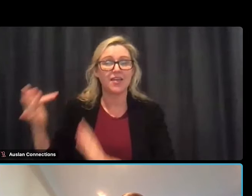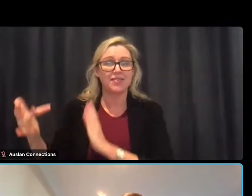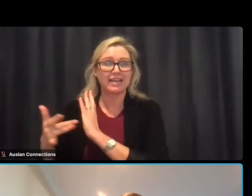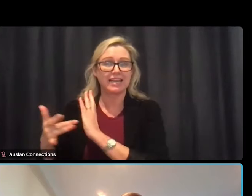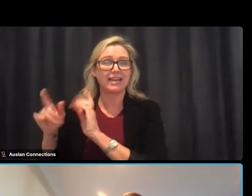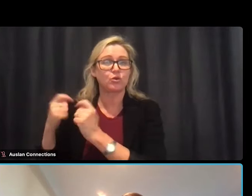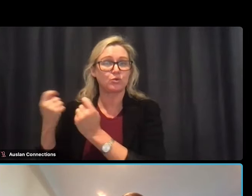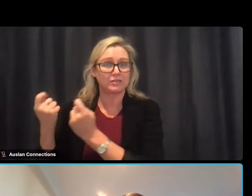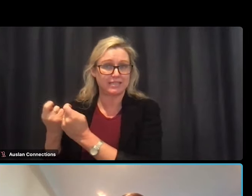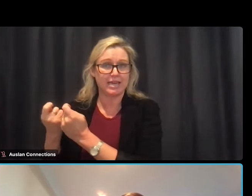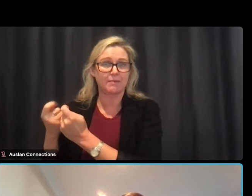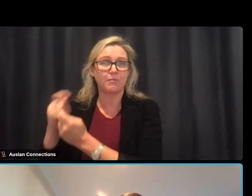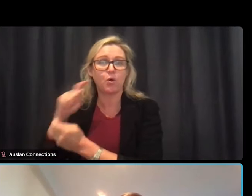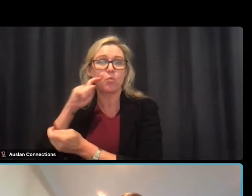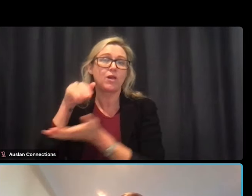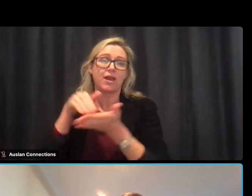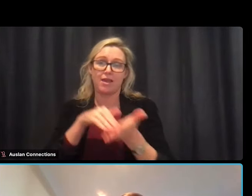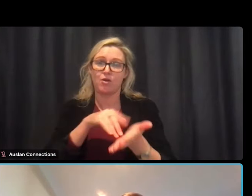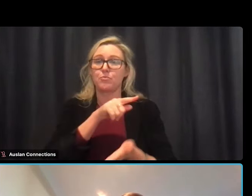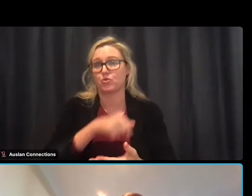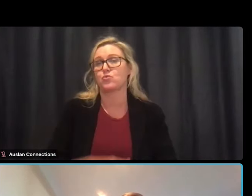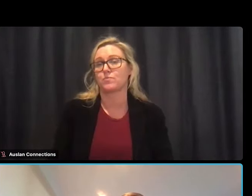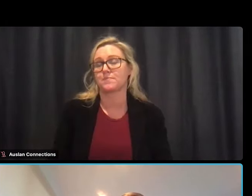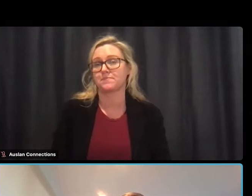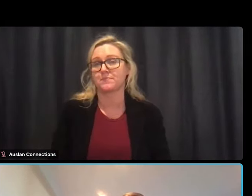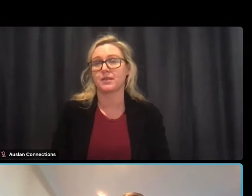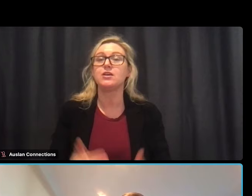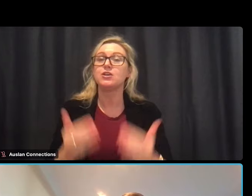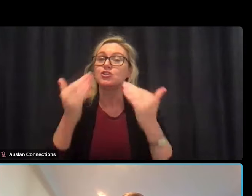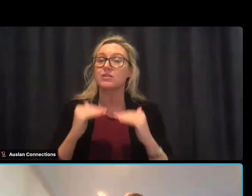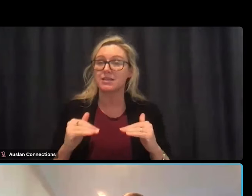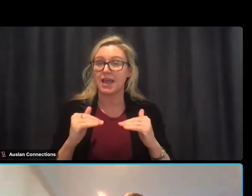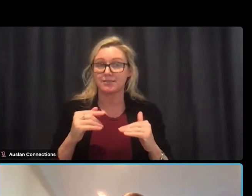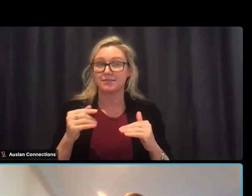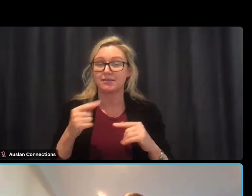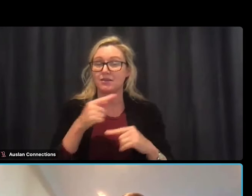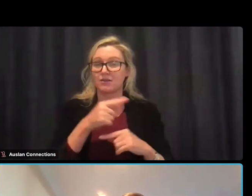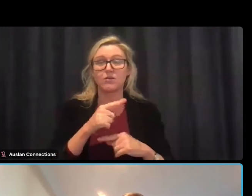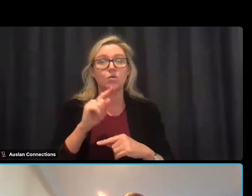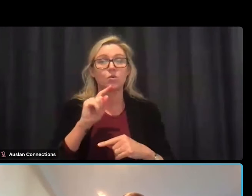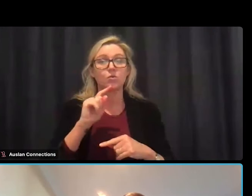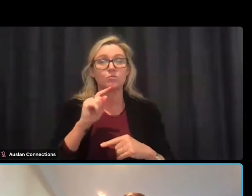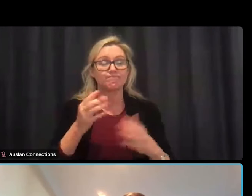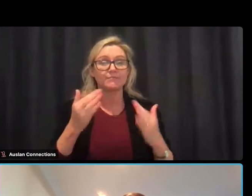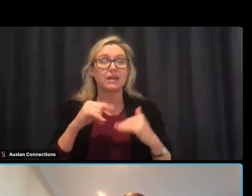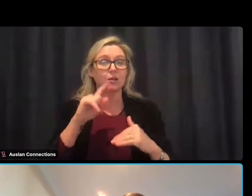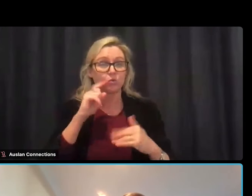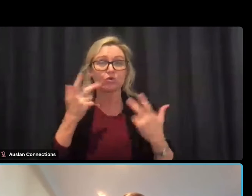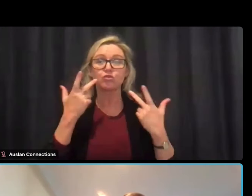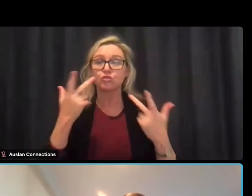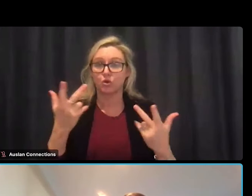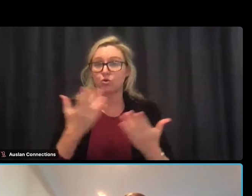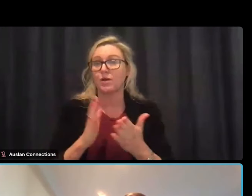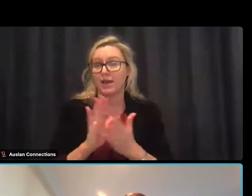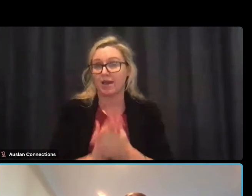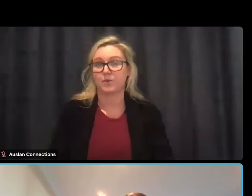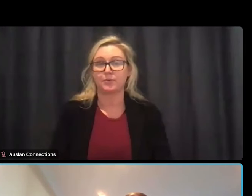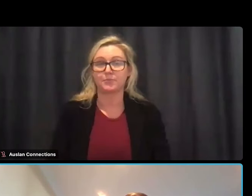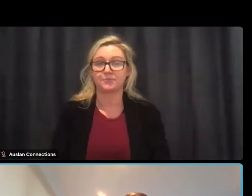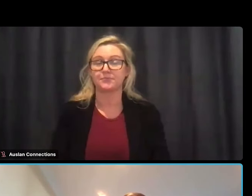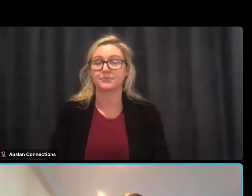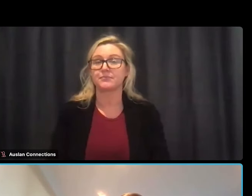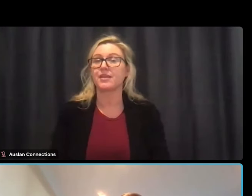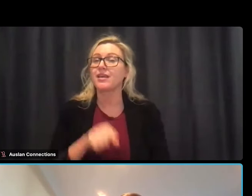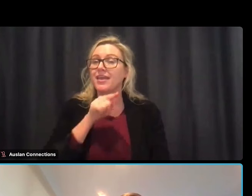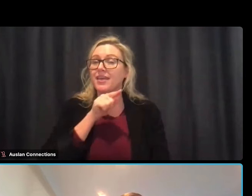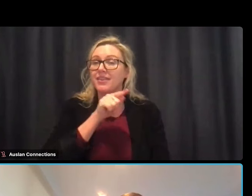help work through. So look at the next slide, this first part of it, on the next slide, thanks. This